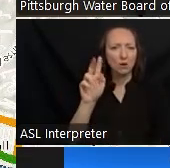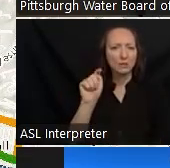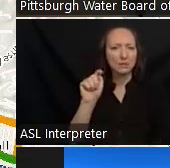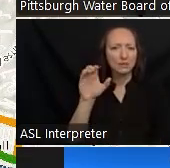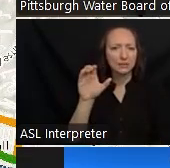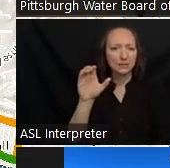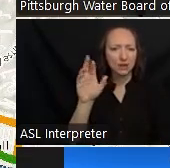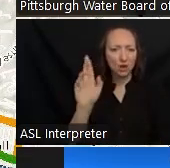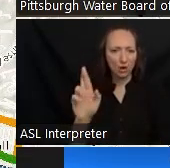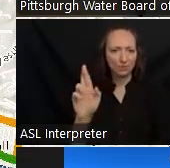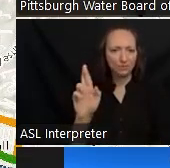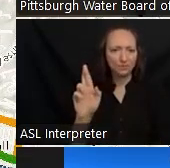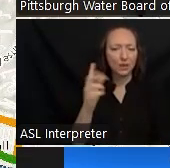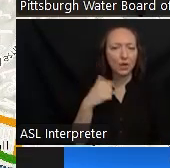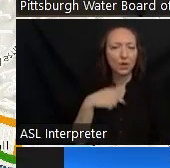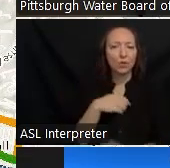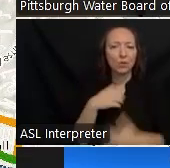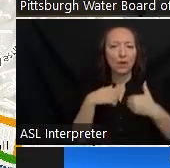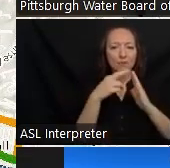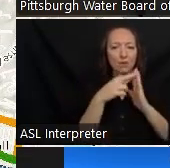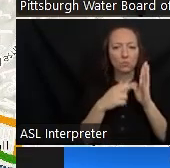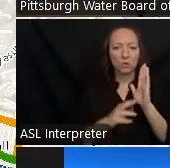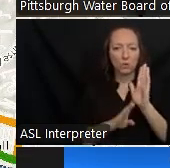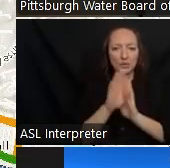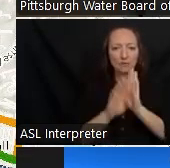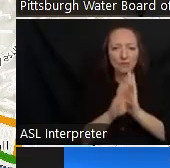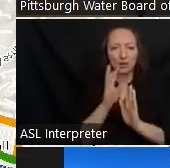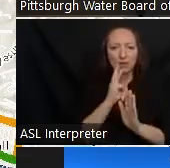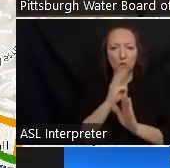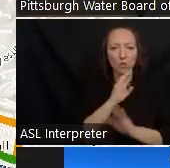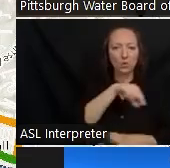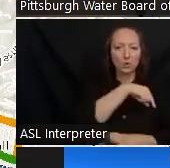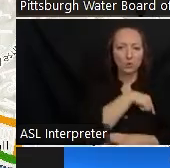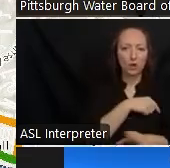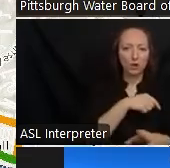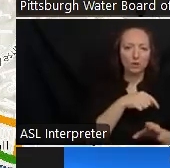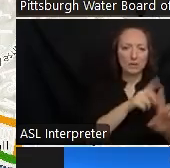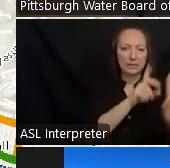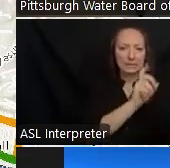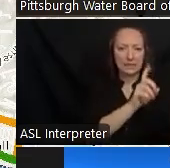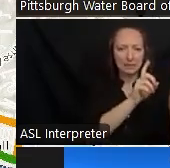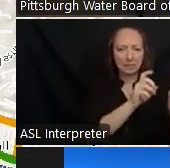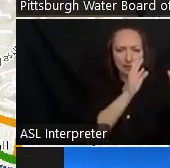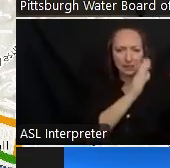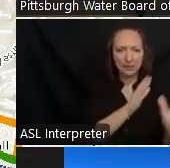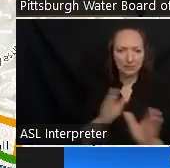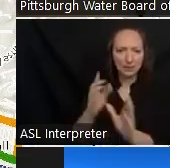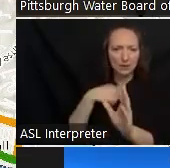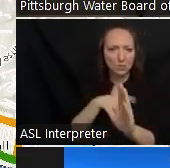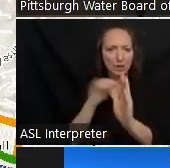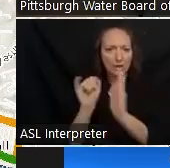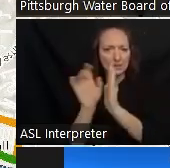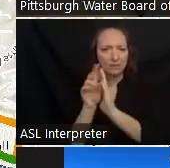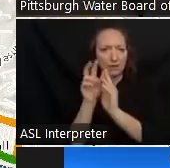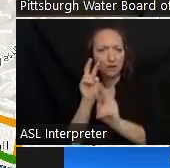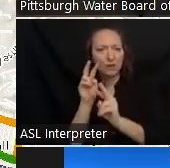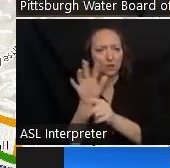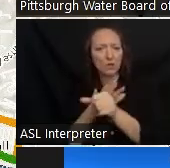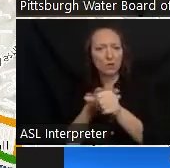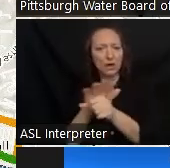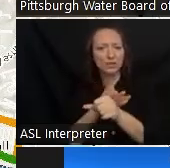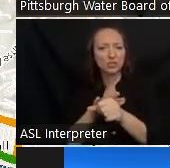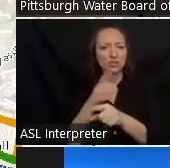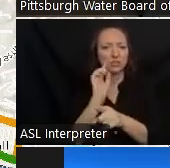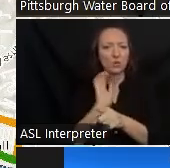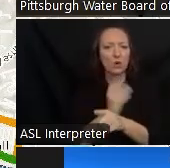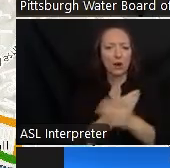6 different sampling routes, which they follow to efficiently collect samples from all of these monitoring locations each month. The different colored lines up there kind